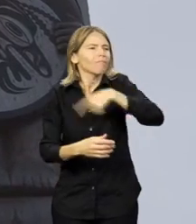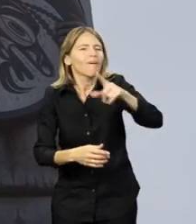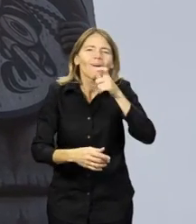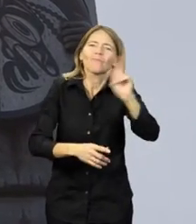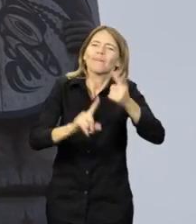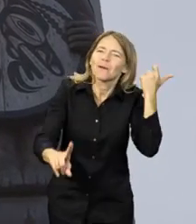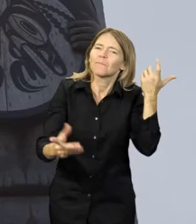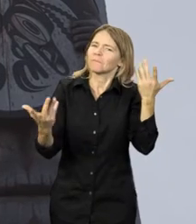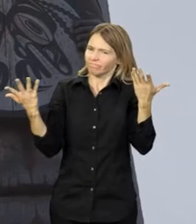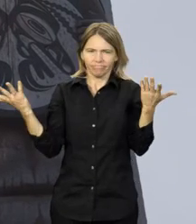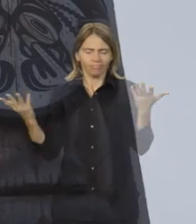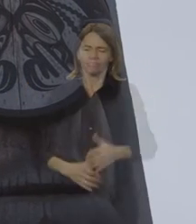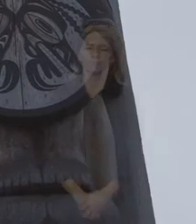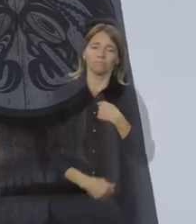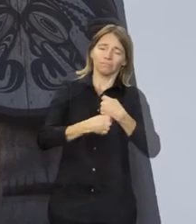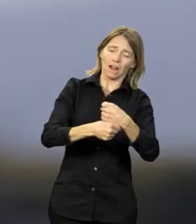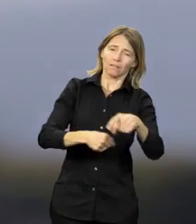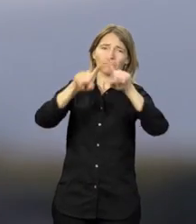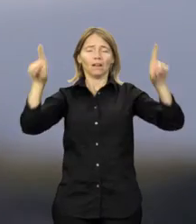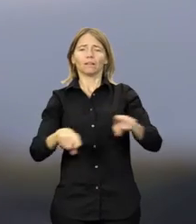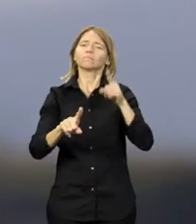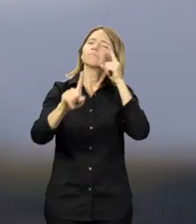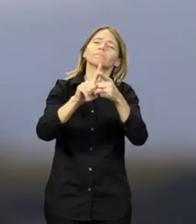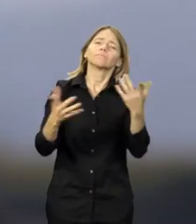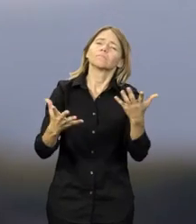cultures, our languages, and our traditions that were